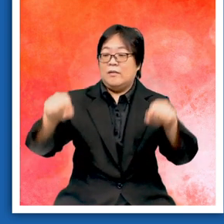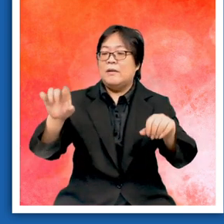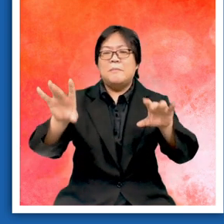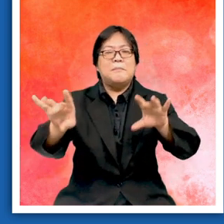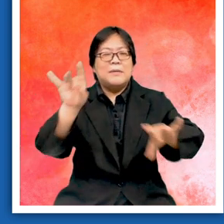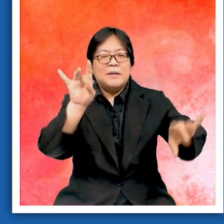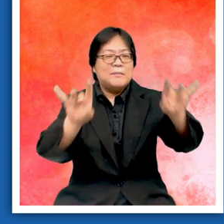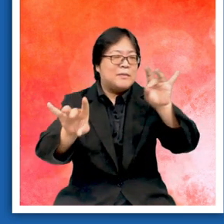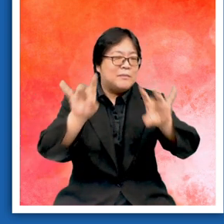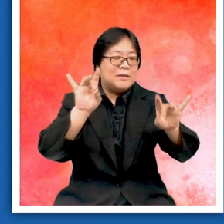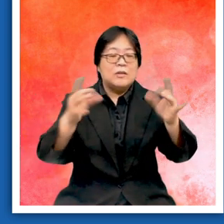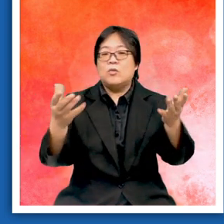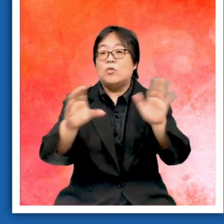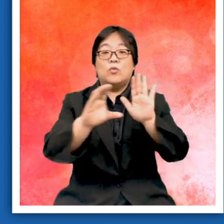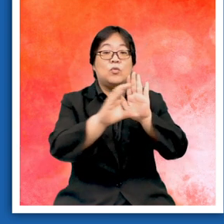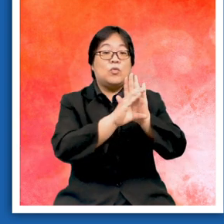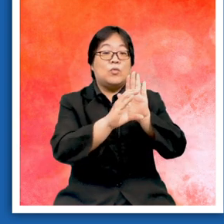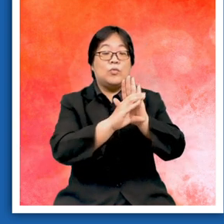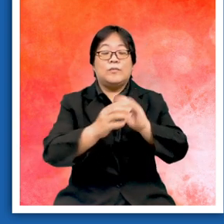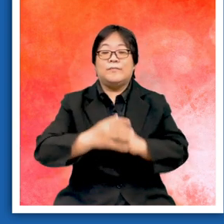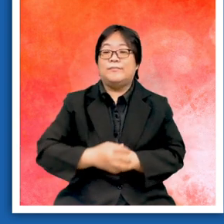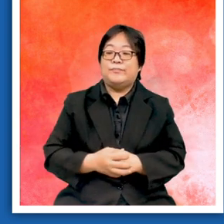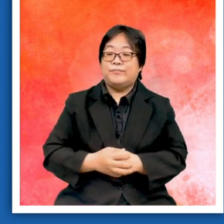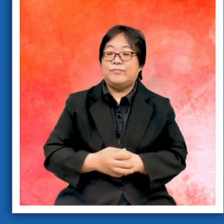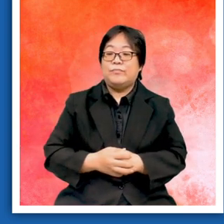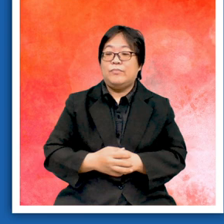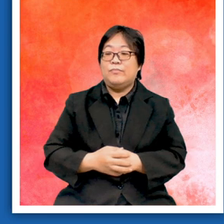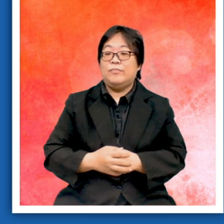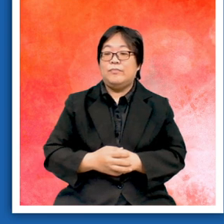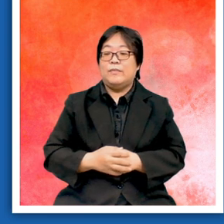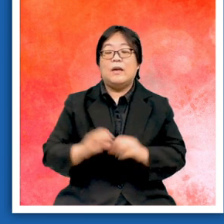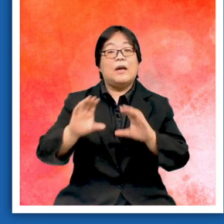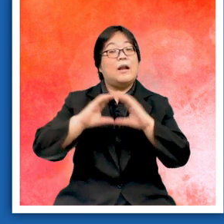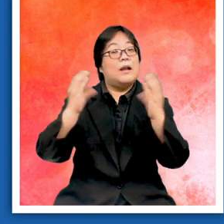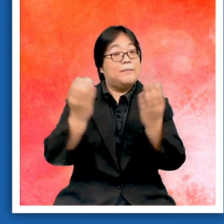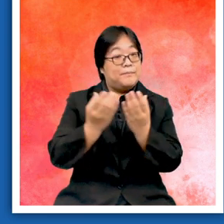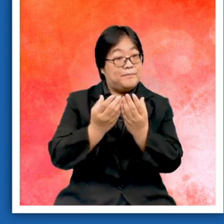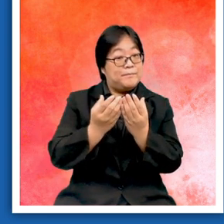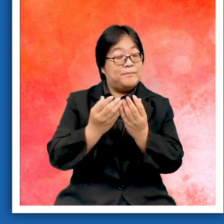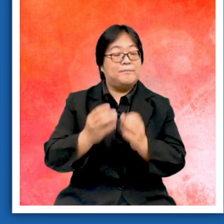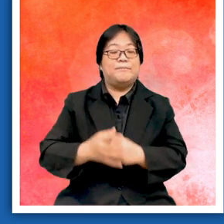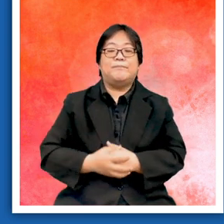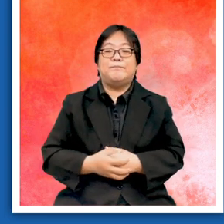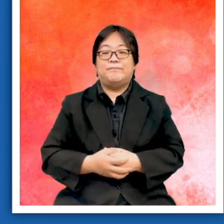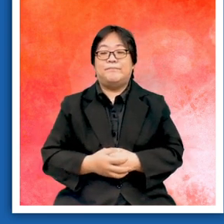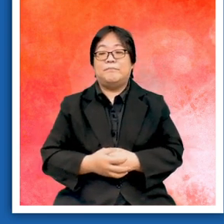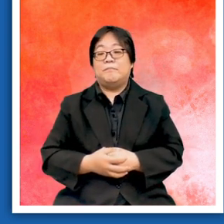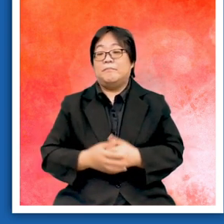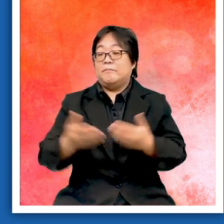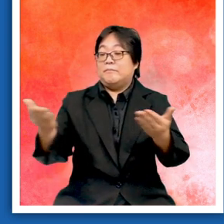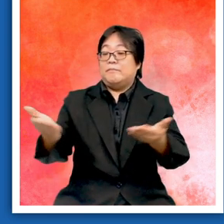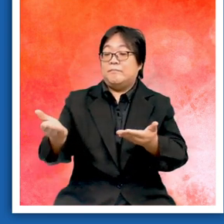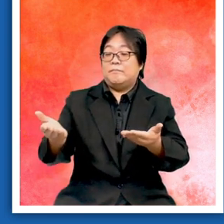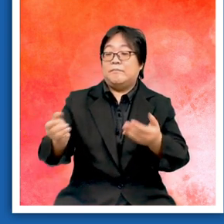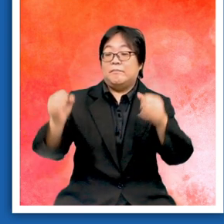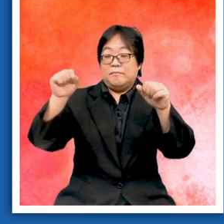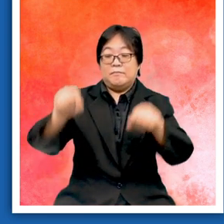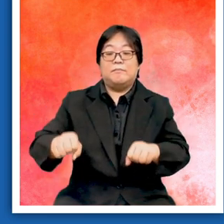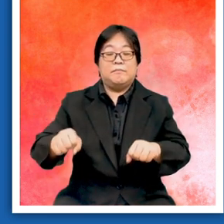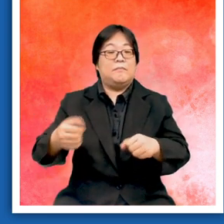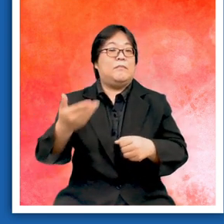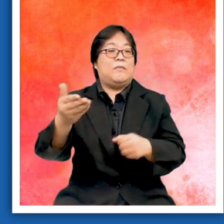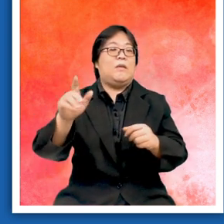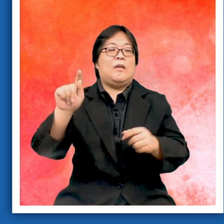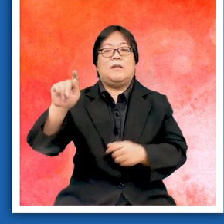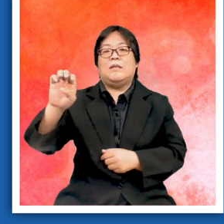choose, for example, clubs as a team. So here you can give your